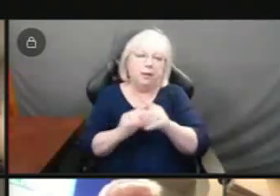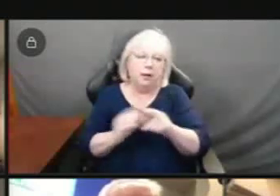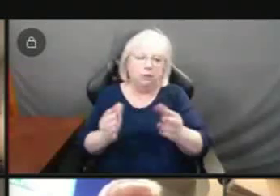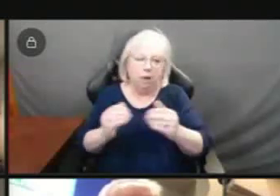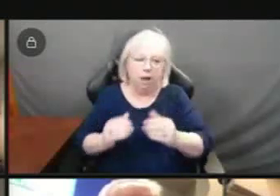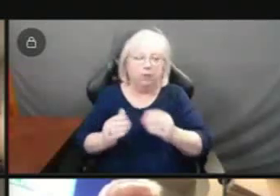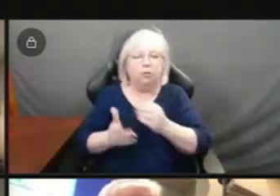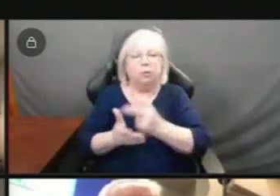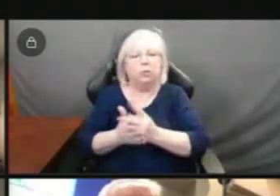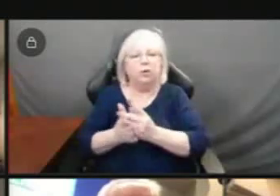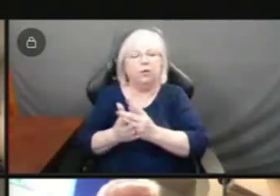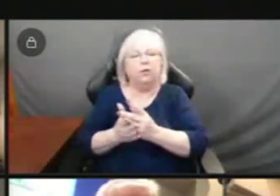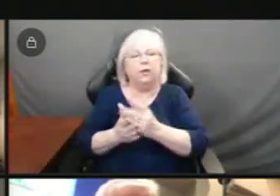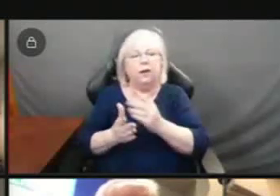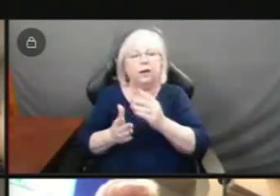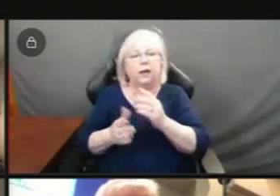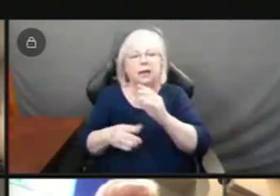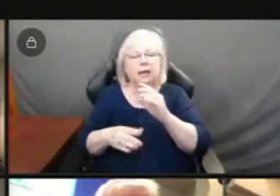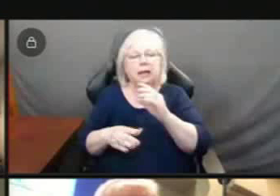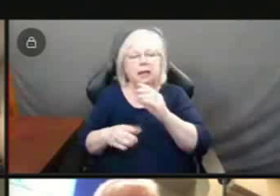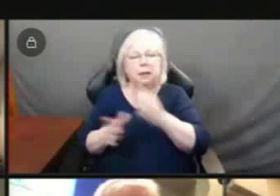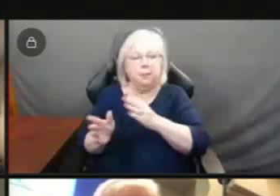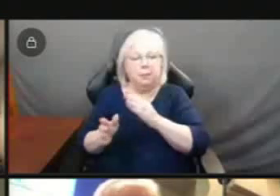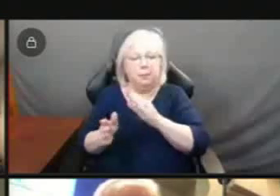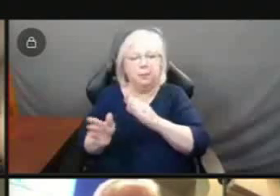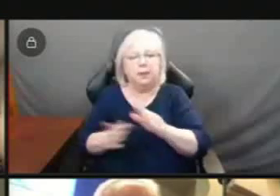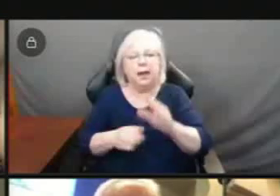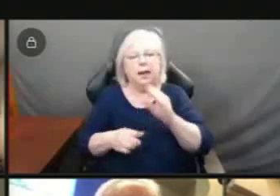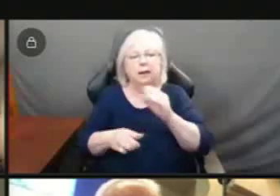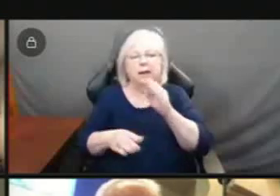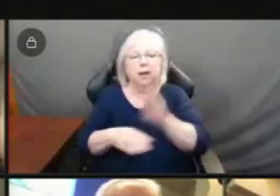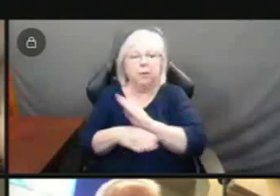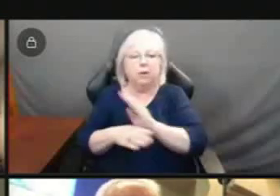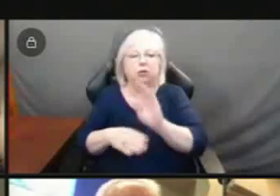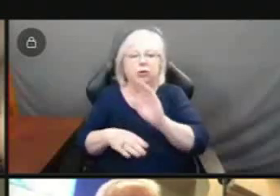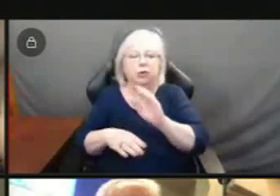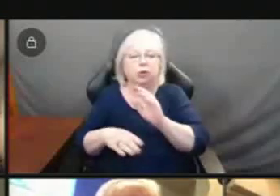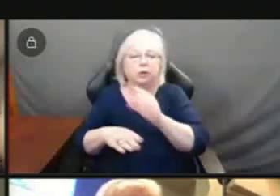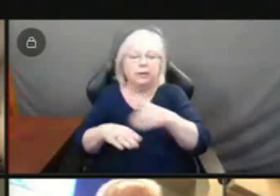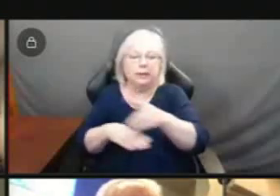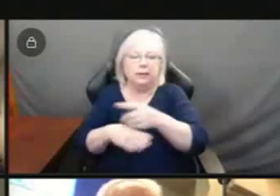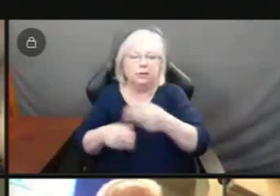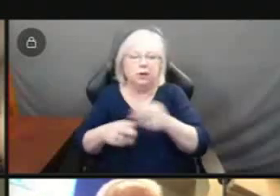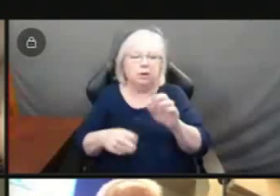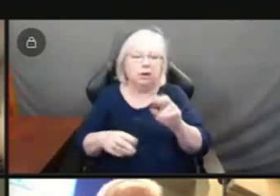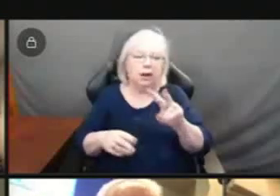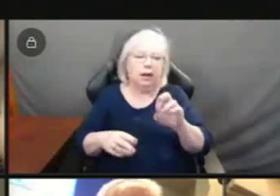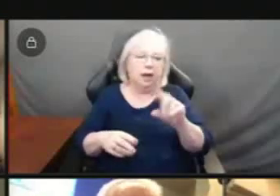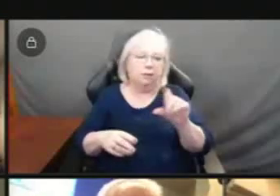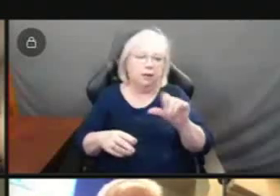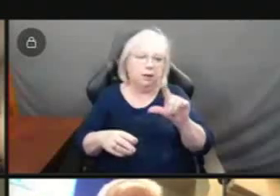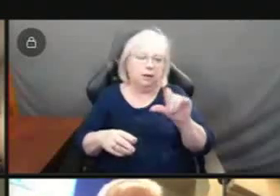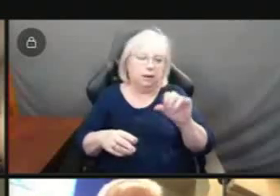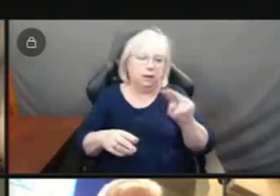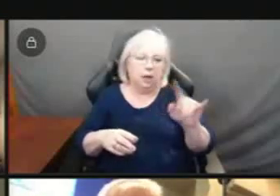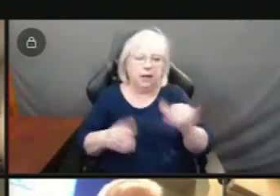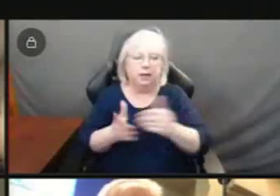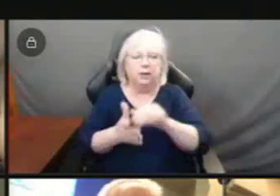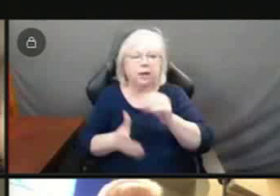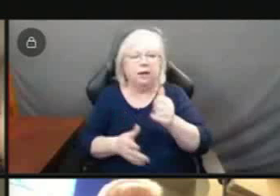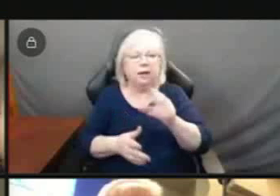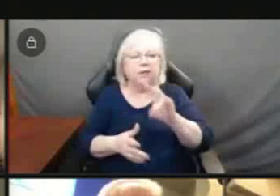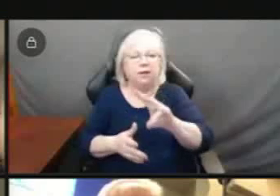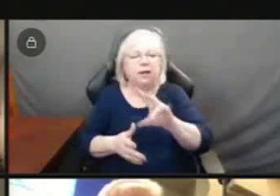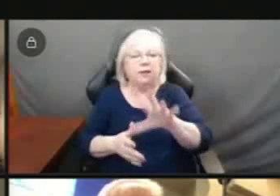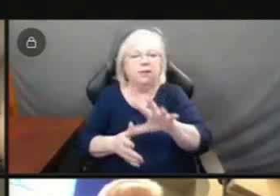planned zoning development and establish a planned commercial district titled Avalani Enterprises PCD, located at